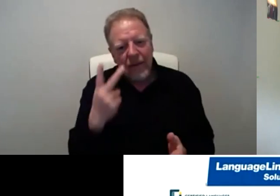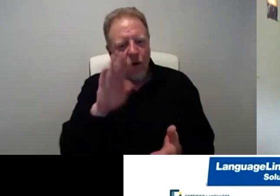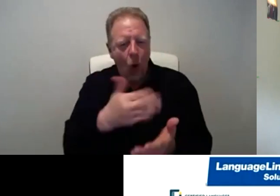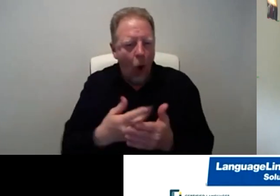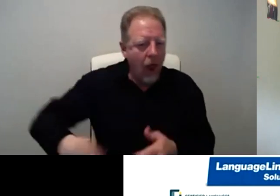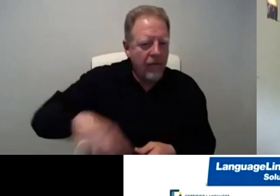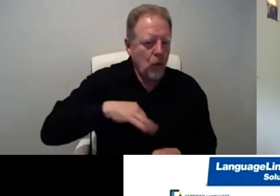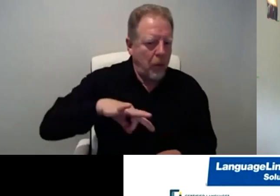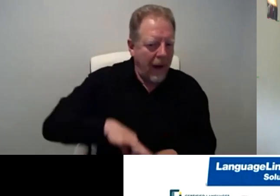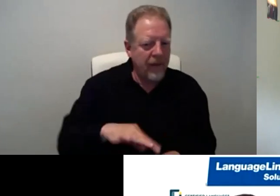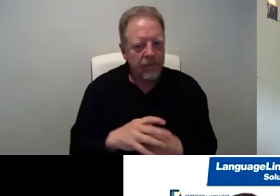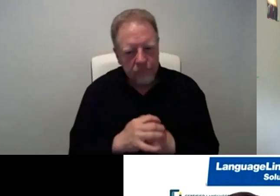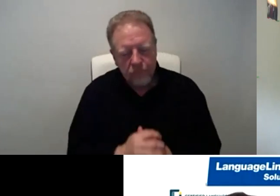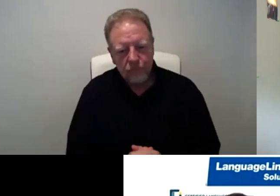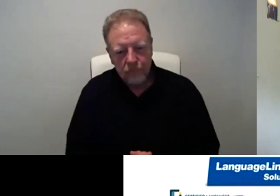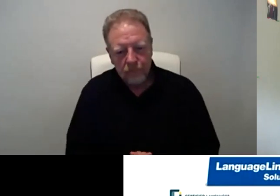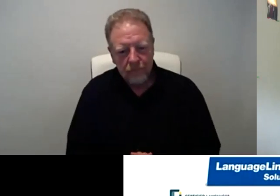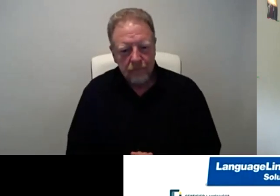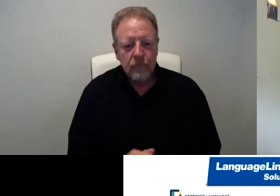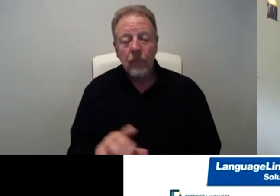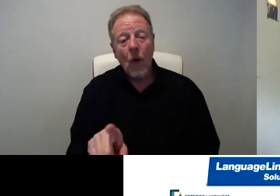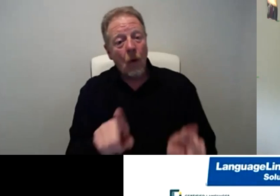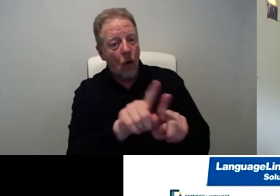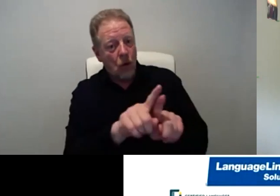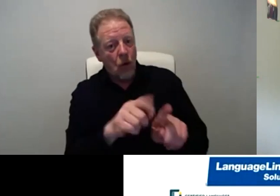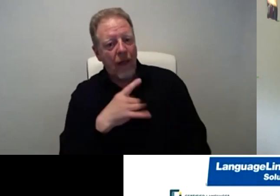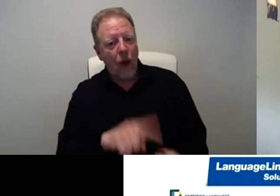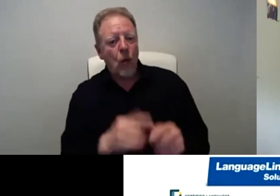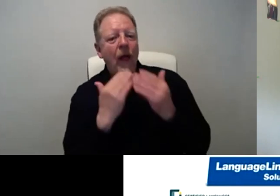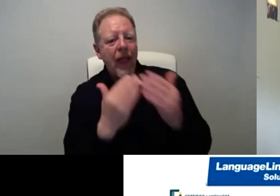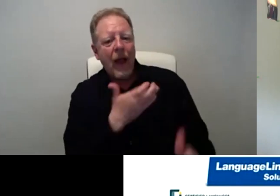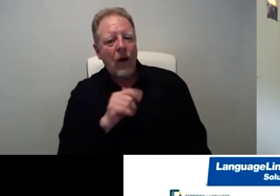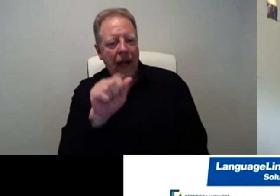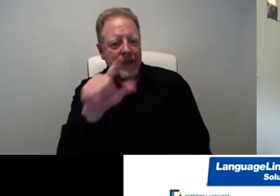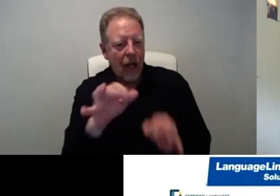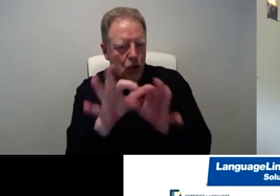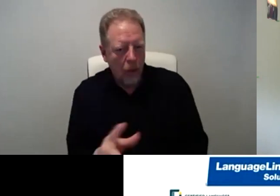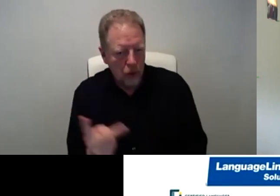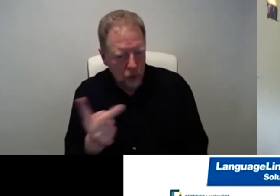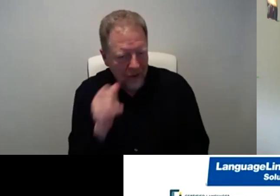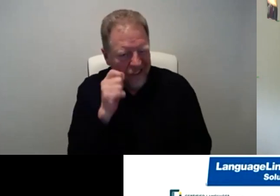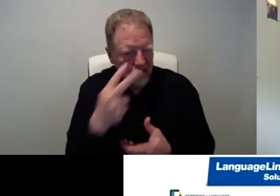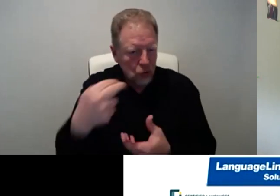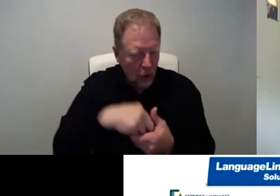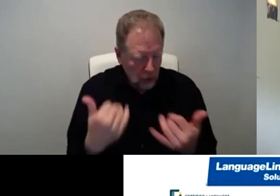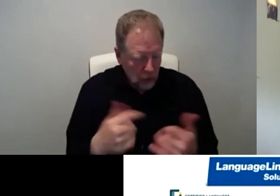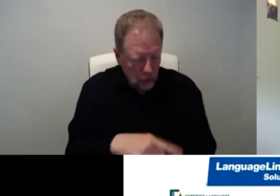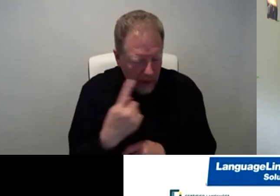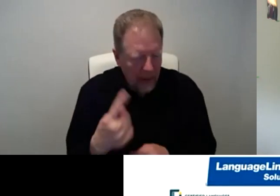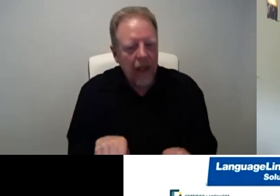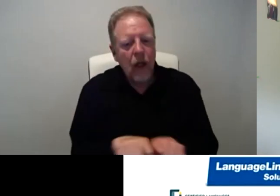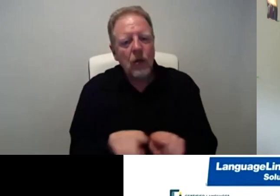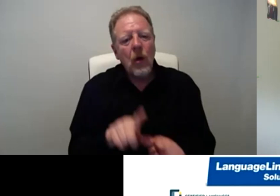us. I would also like to thank our ASL interpreters that joined us today, as well as